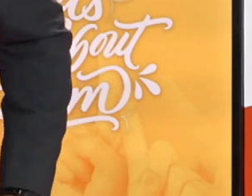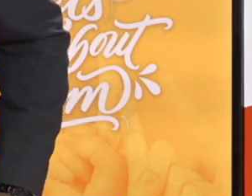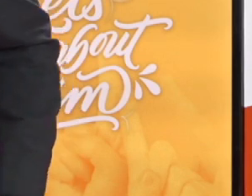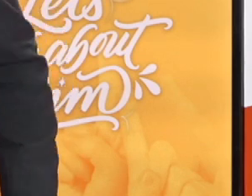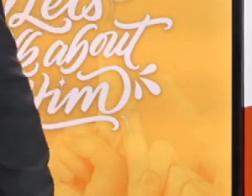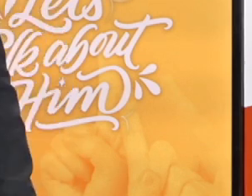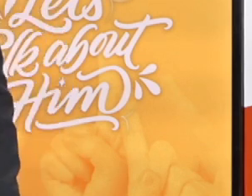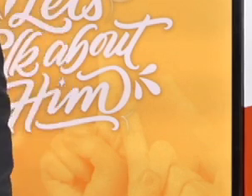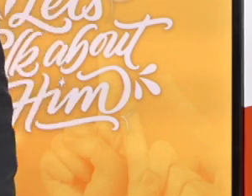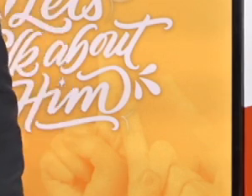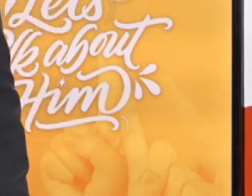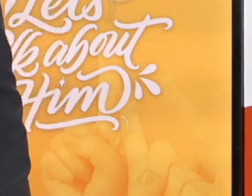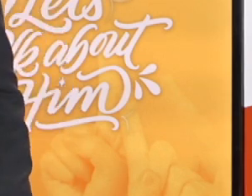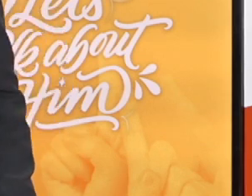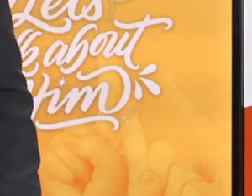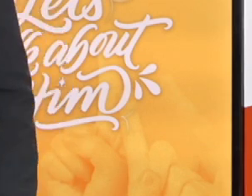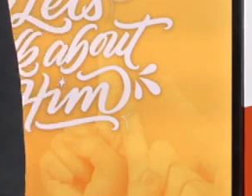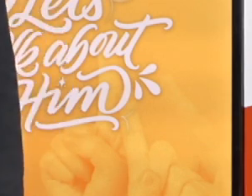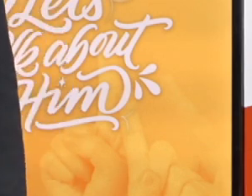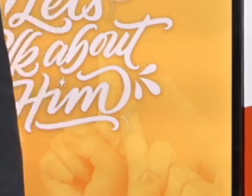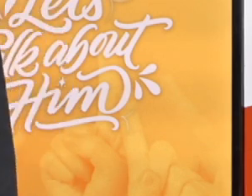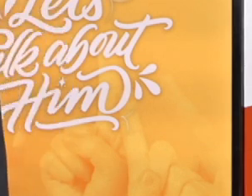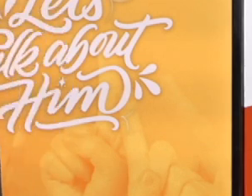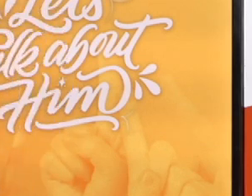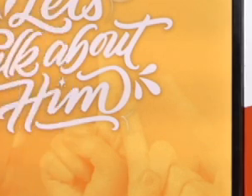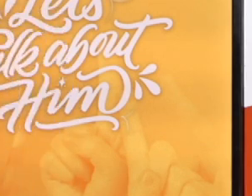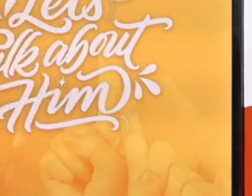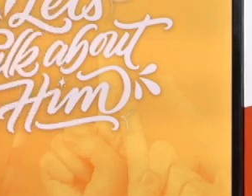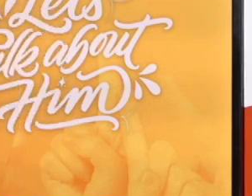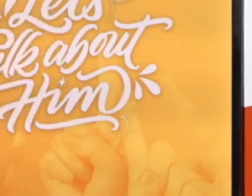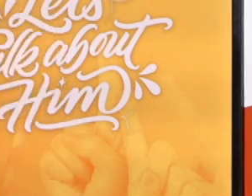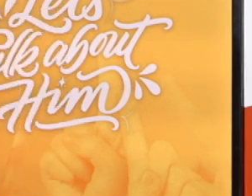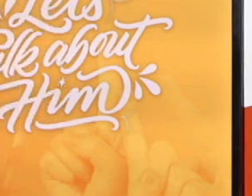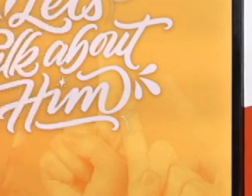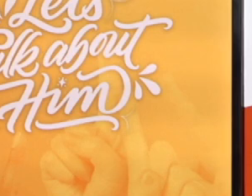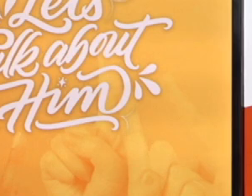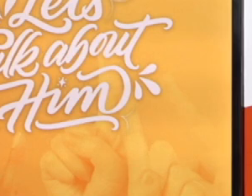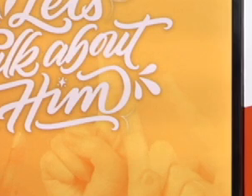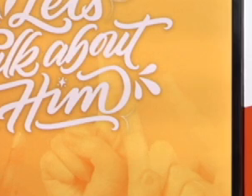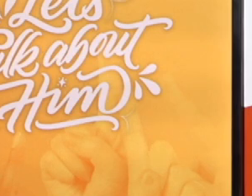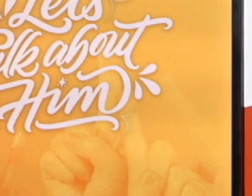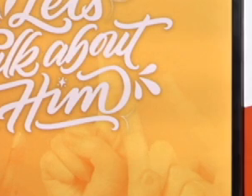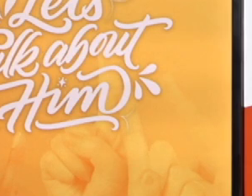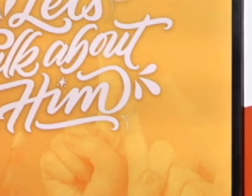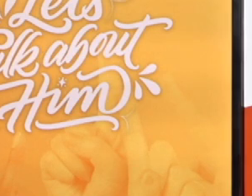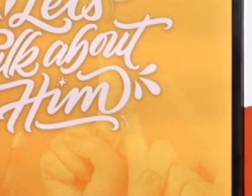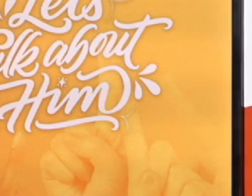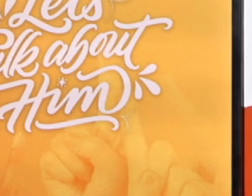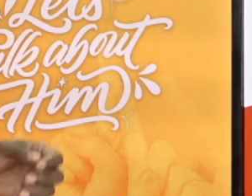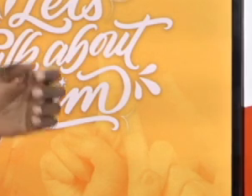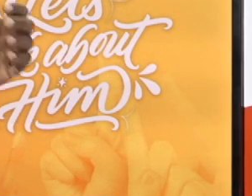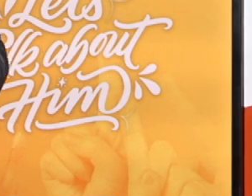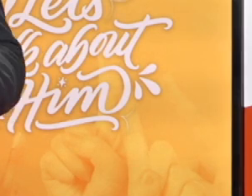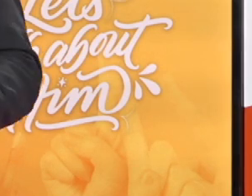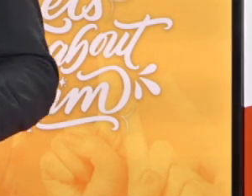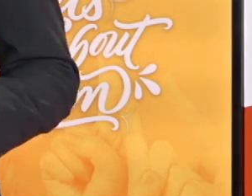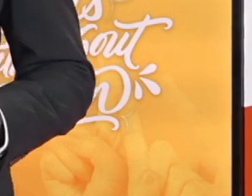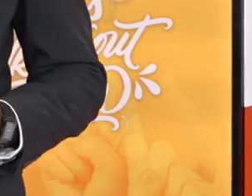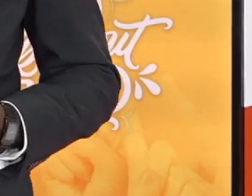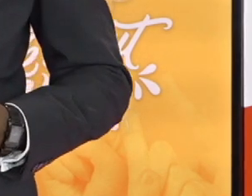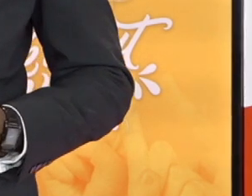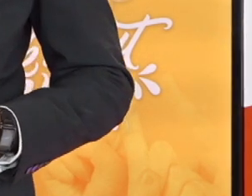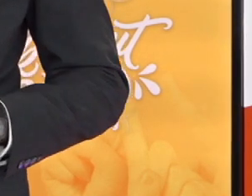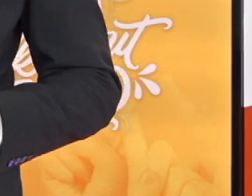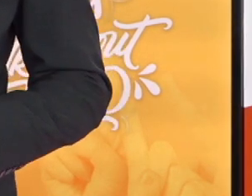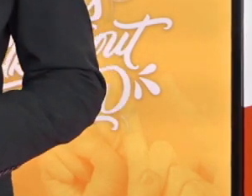Joy to know that the Lord is coming, and I pray that you will be ready to meet him. And I stand